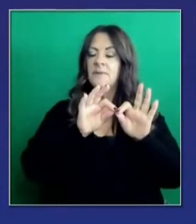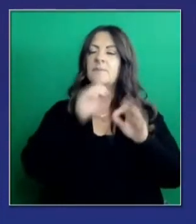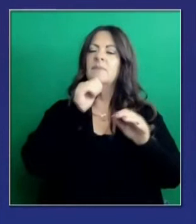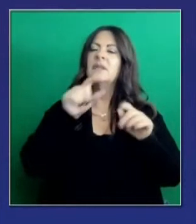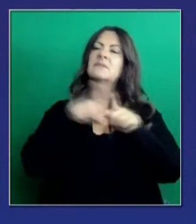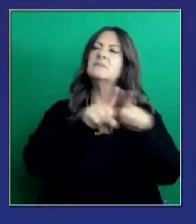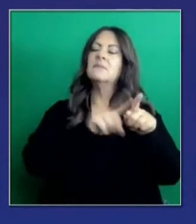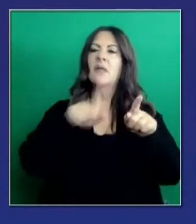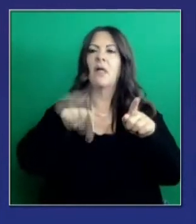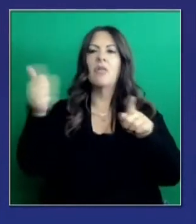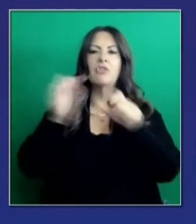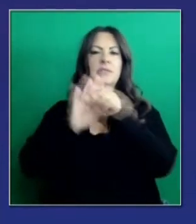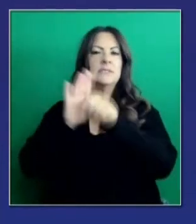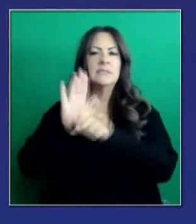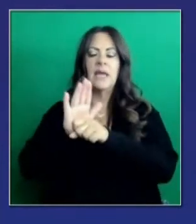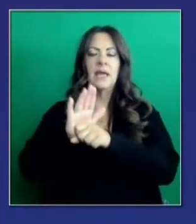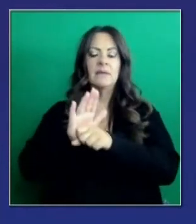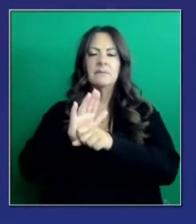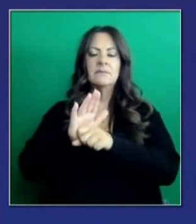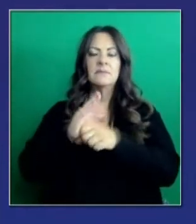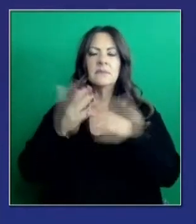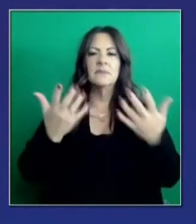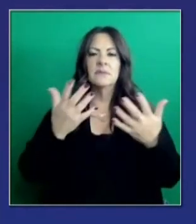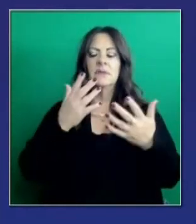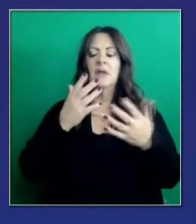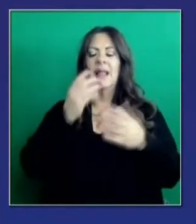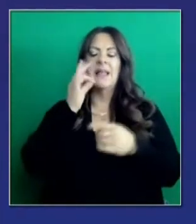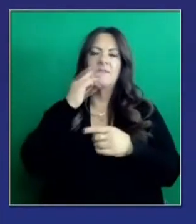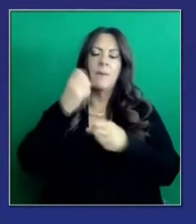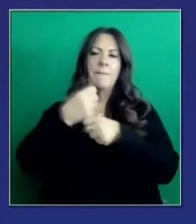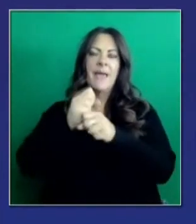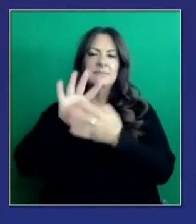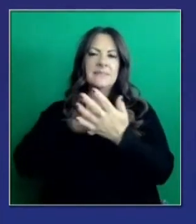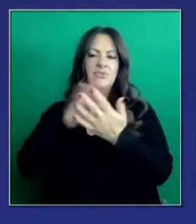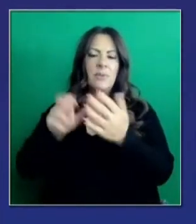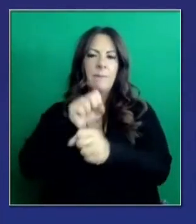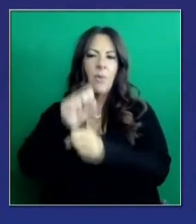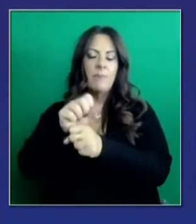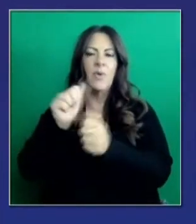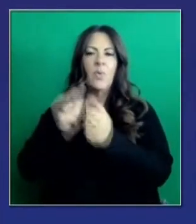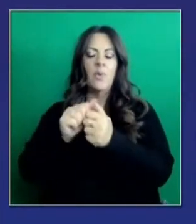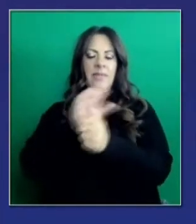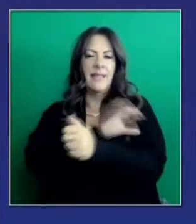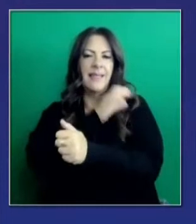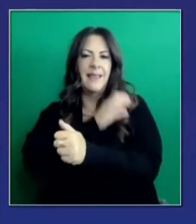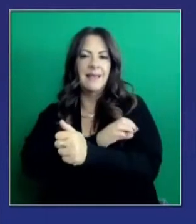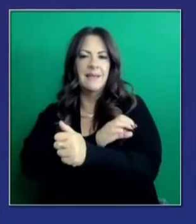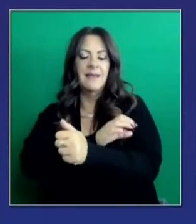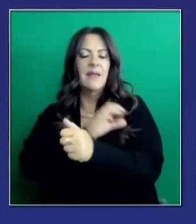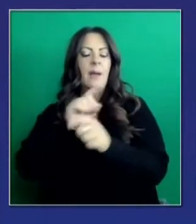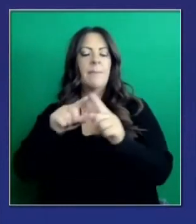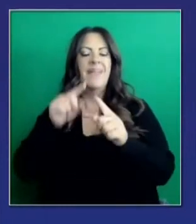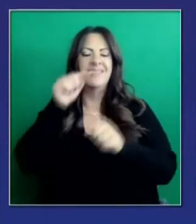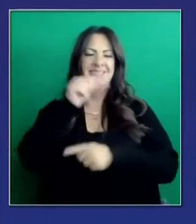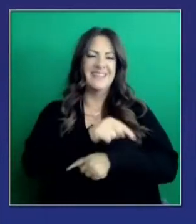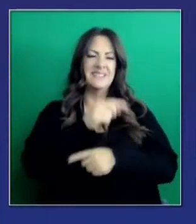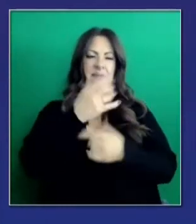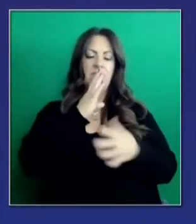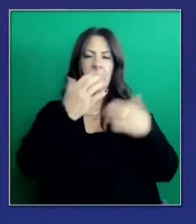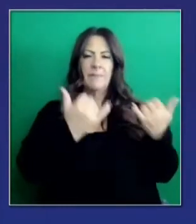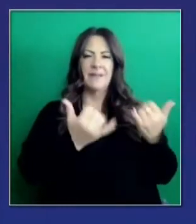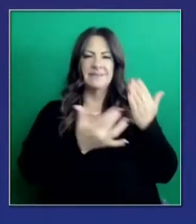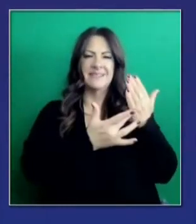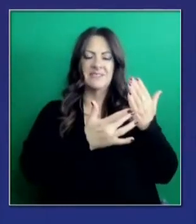system for reservations just with state clinics. This is an end-to-end system across the spectrum, bottom-up,